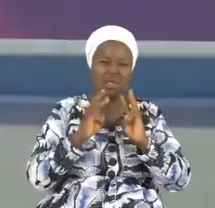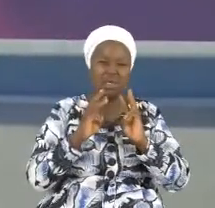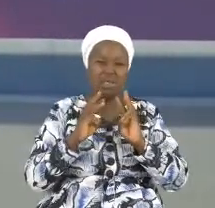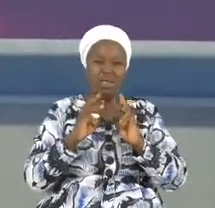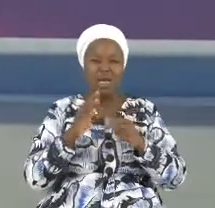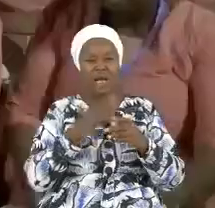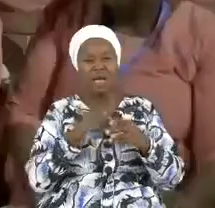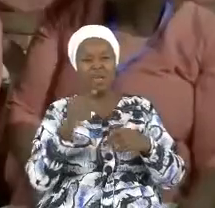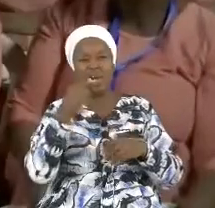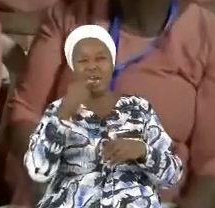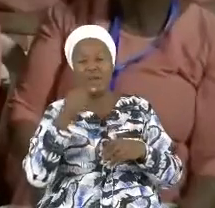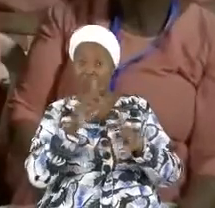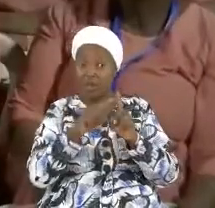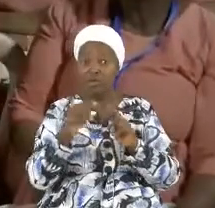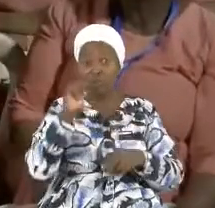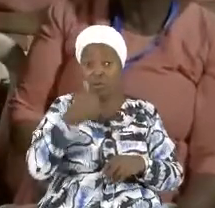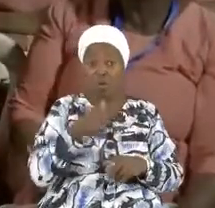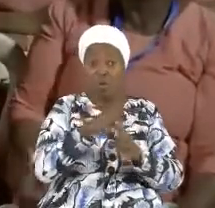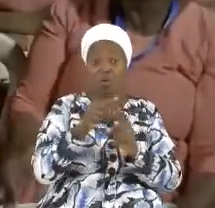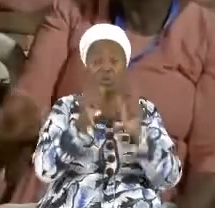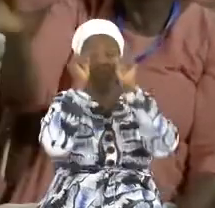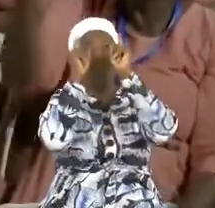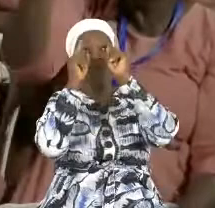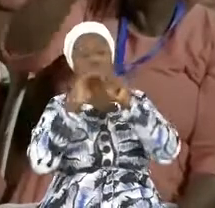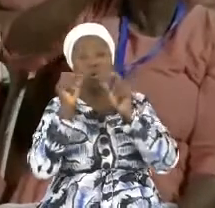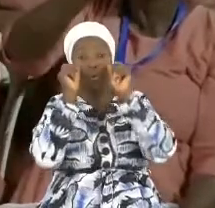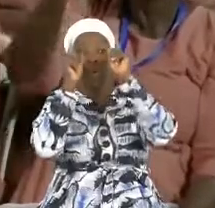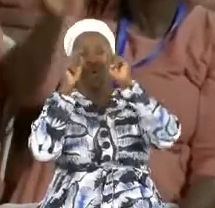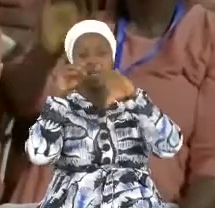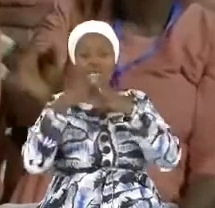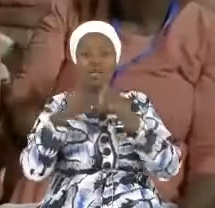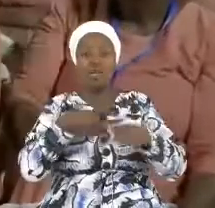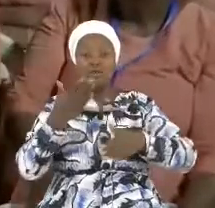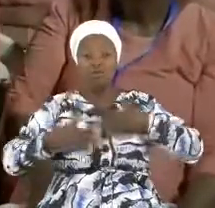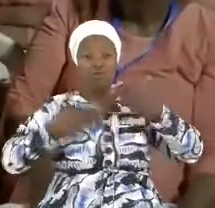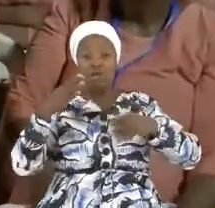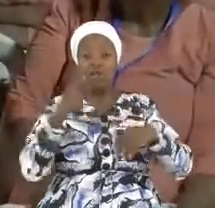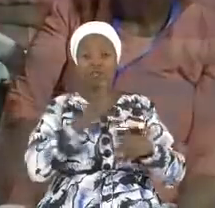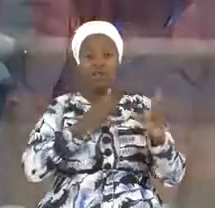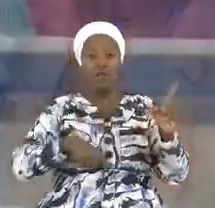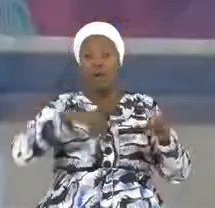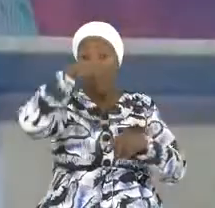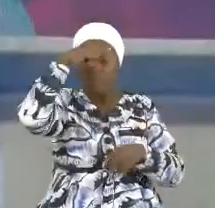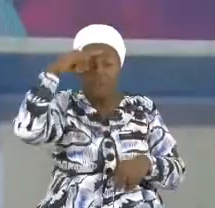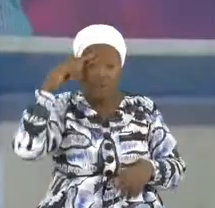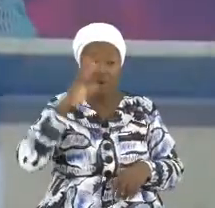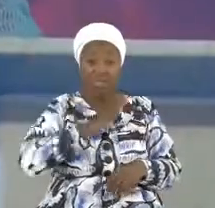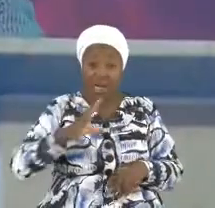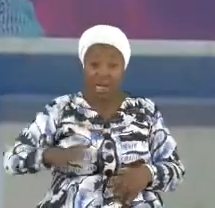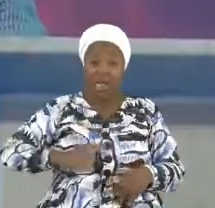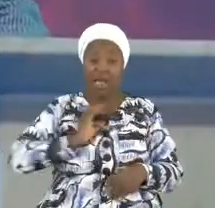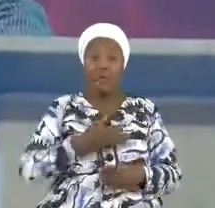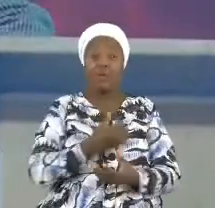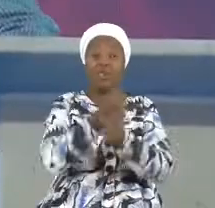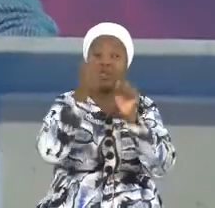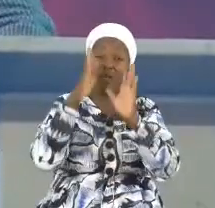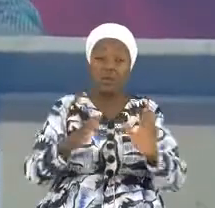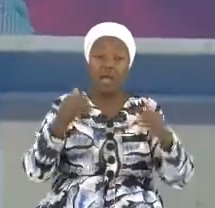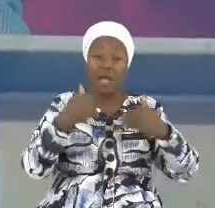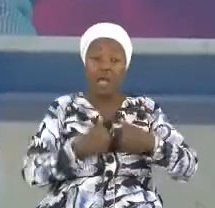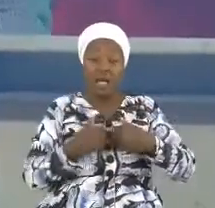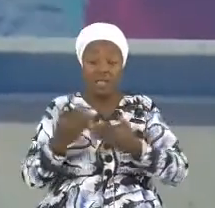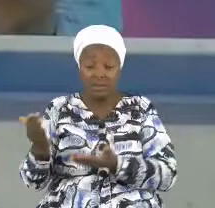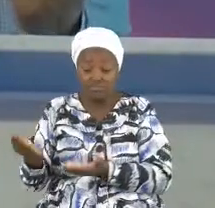the Lord. Because Christ, our Redeemer, has carried away